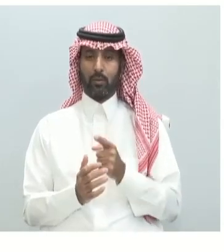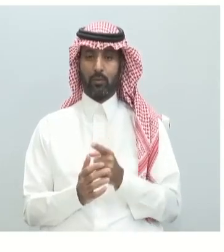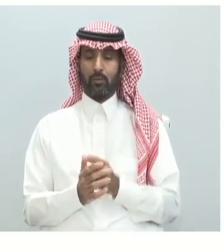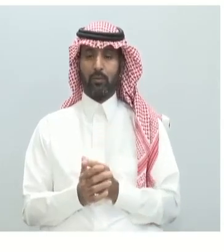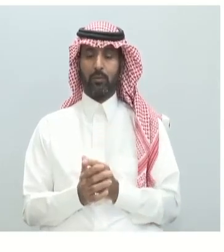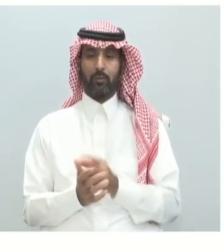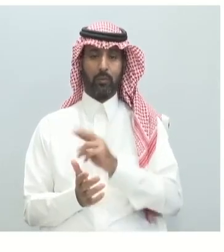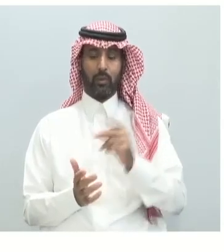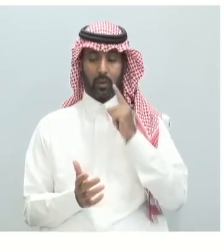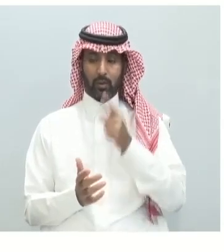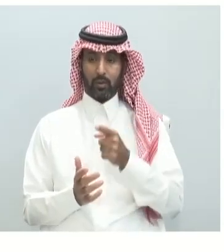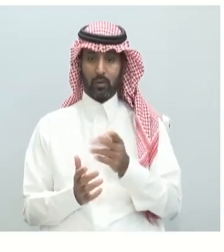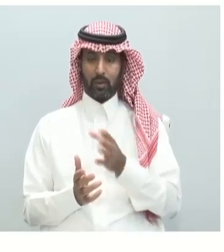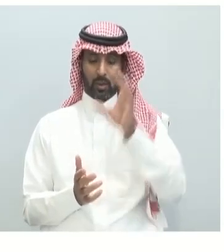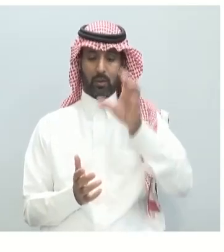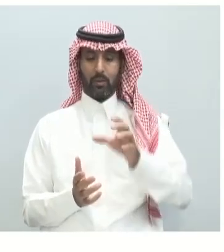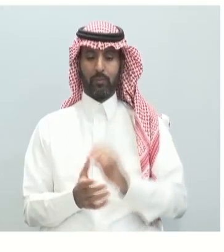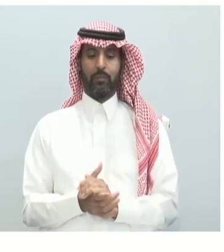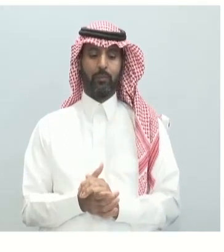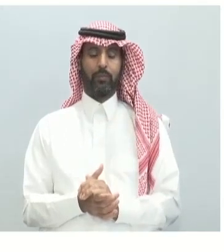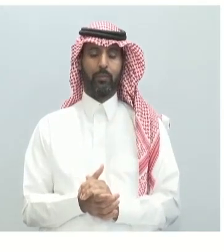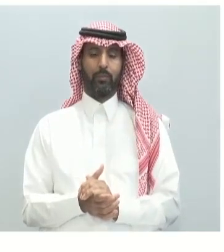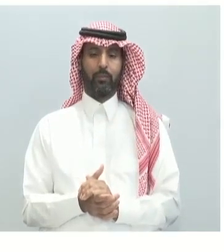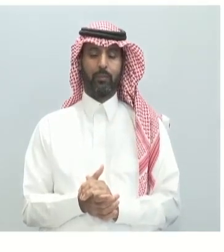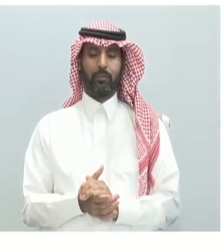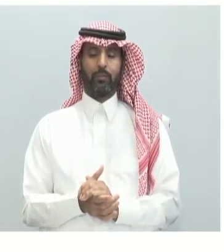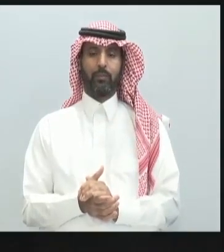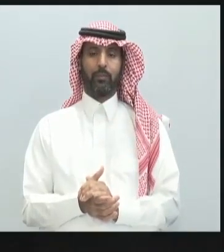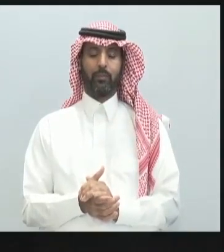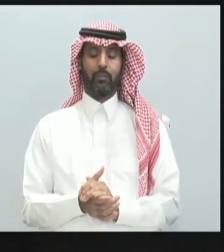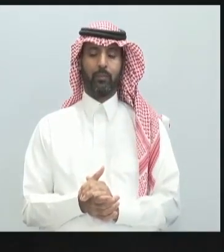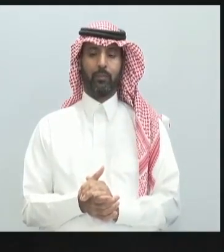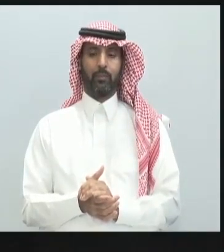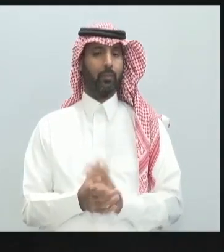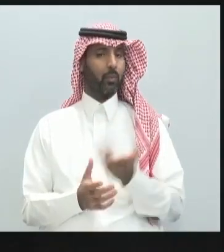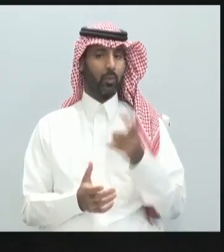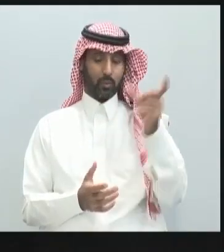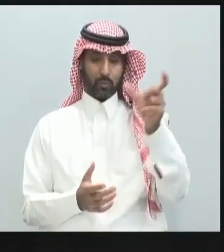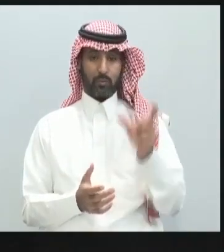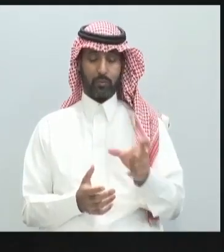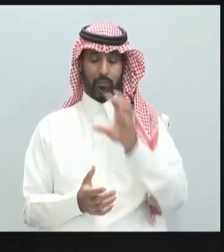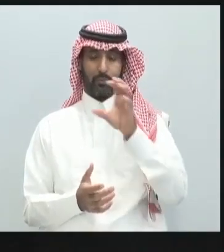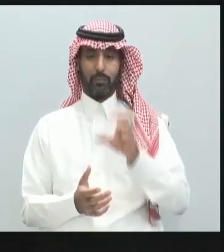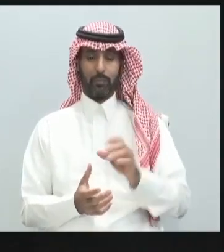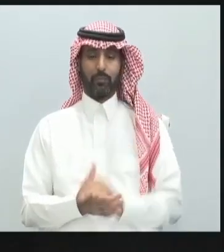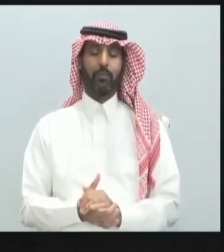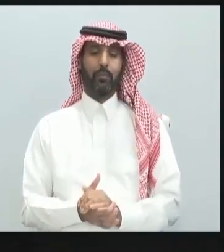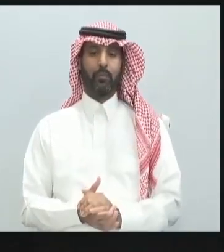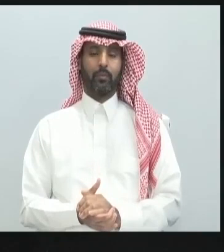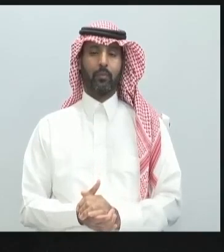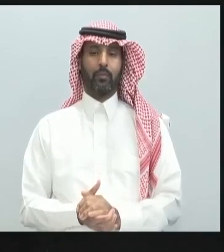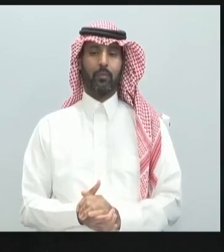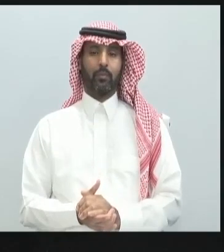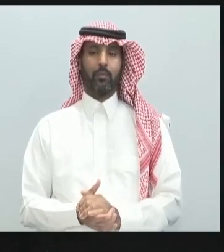seems like such. And then we have the first gap. So which of these words do we choose to fill